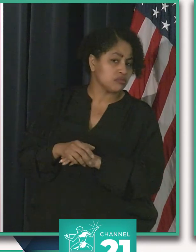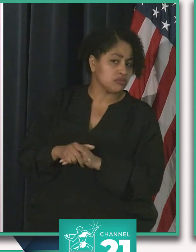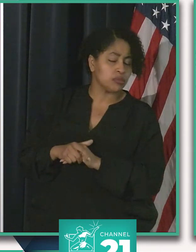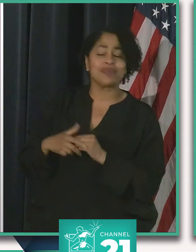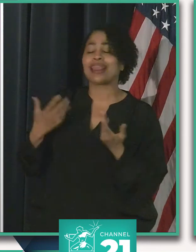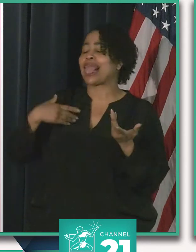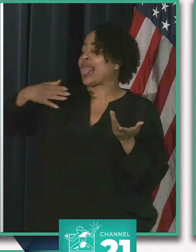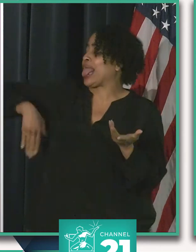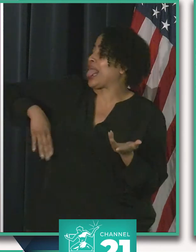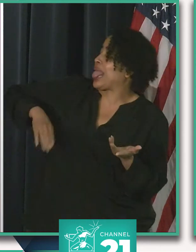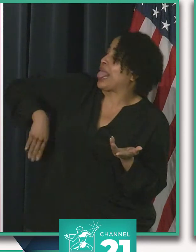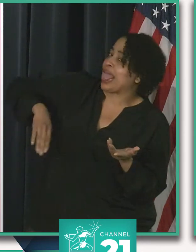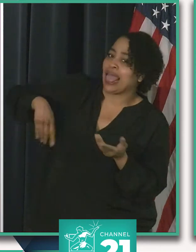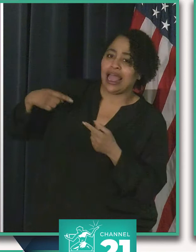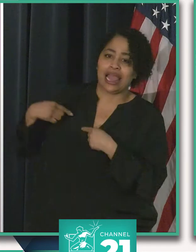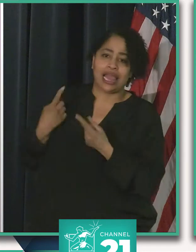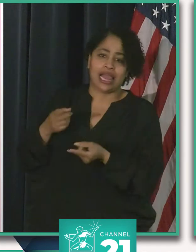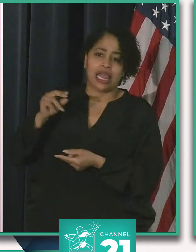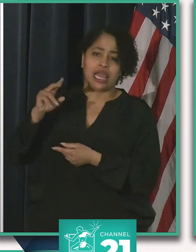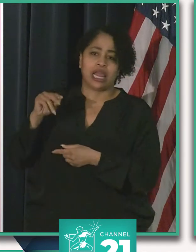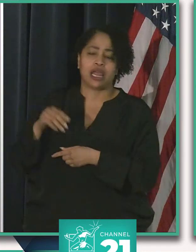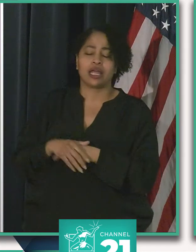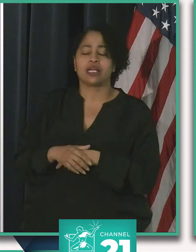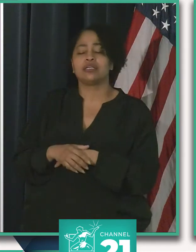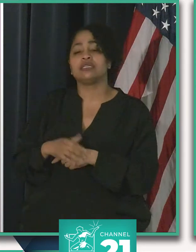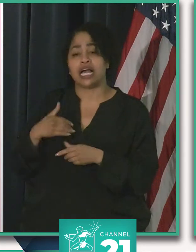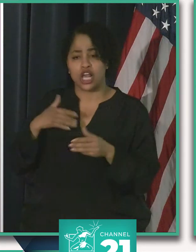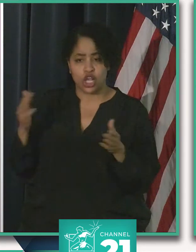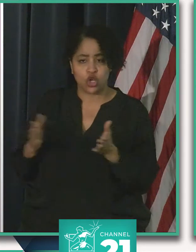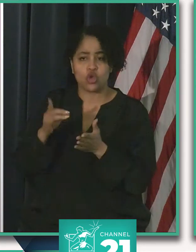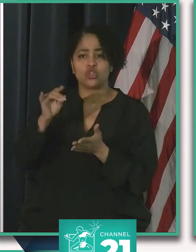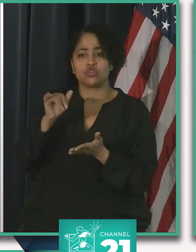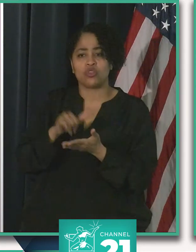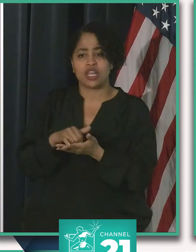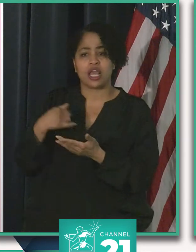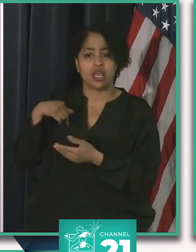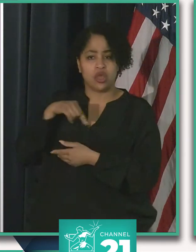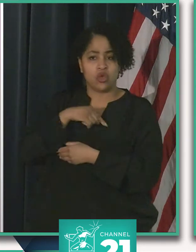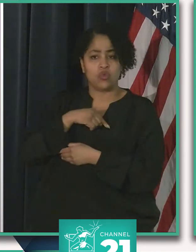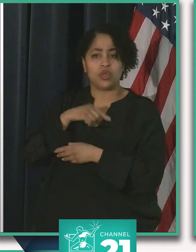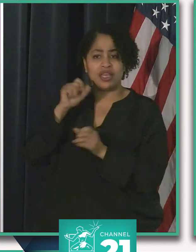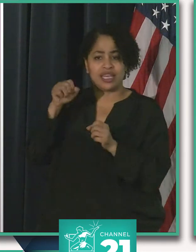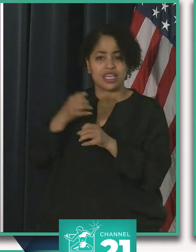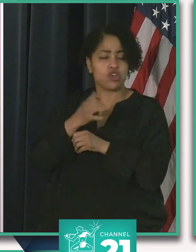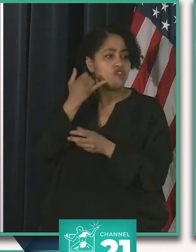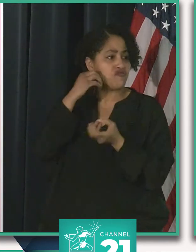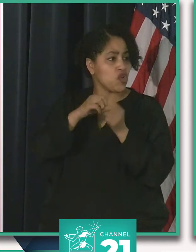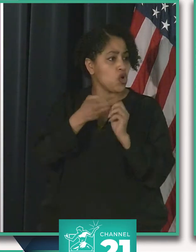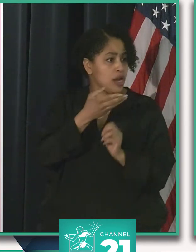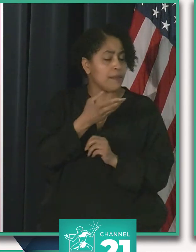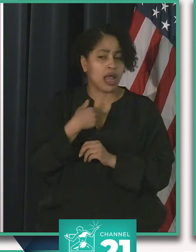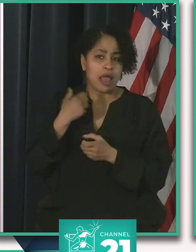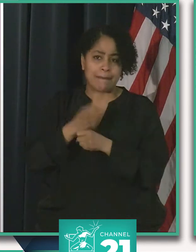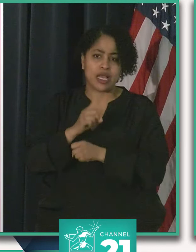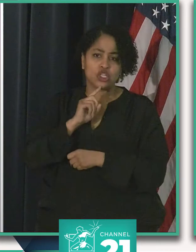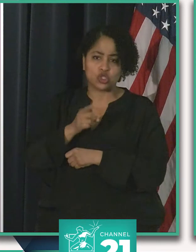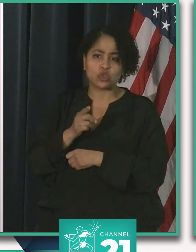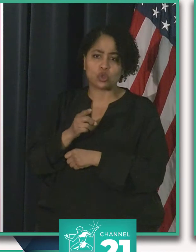I haven't spoke with her as of yet, no. Yeah, well, I'd encourage you to do that. If we can get your number, I will make sure I